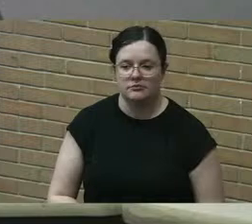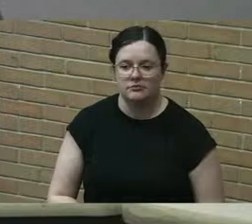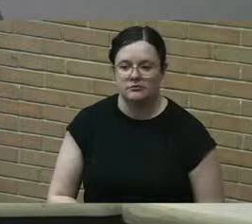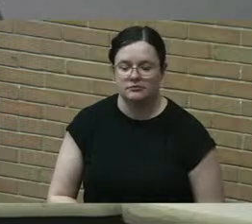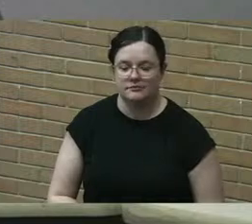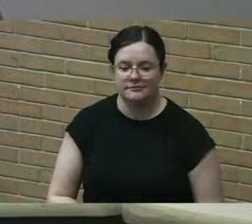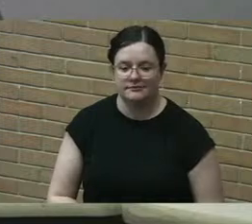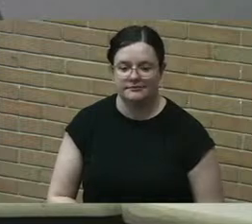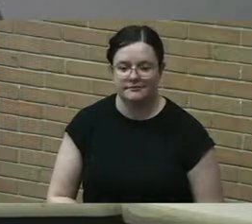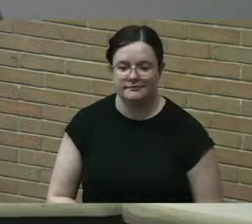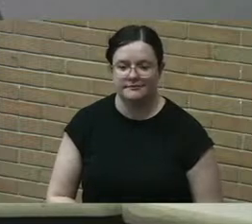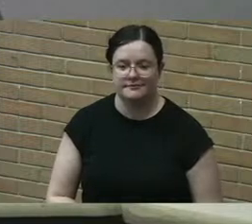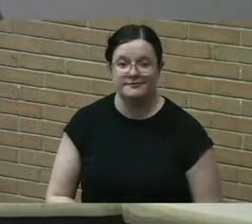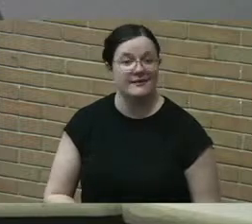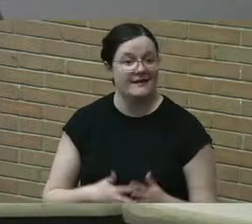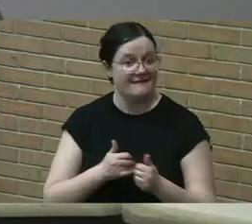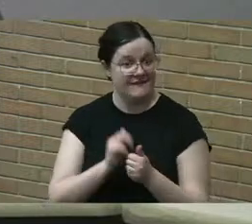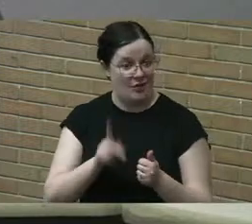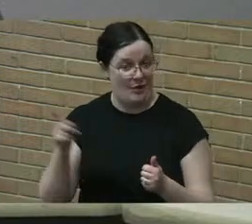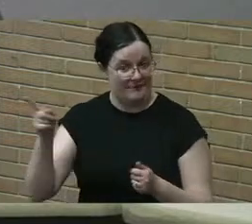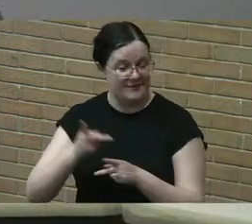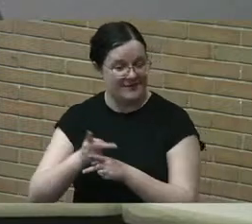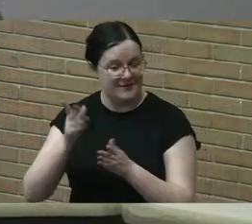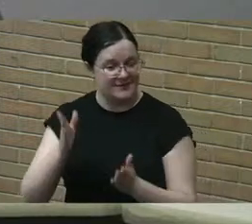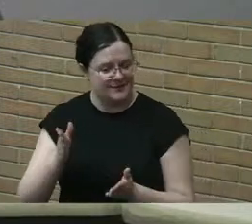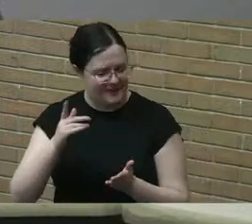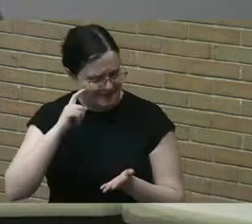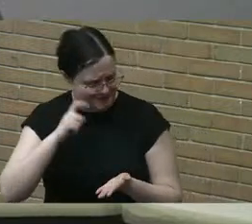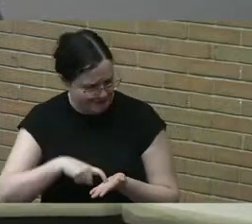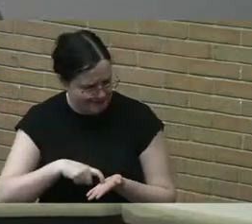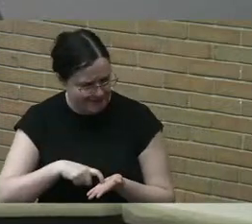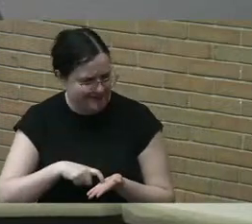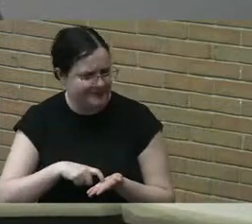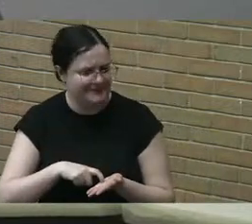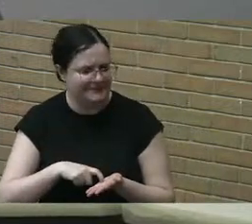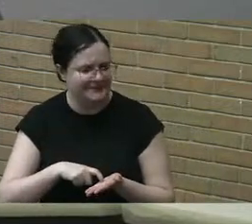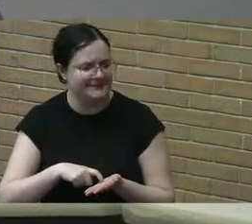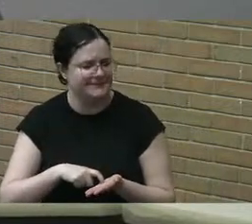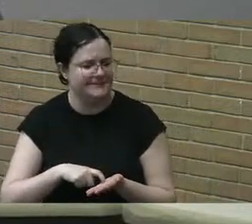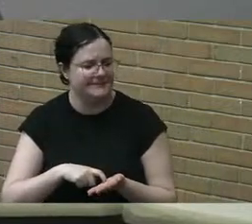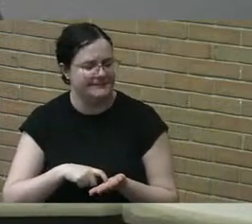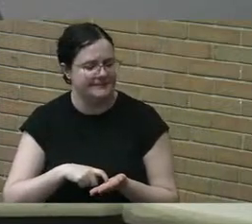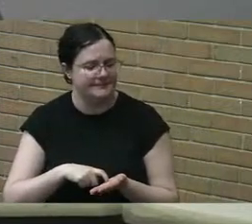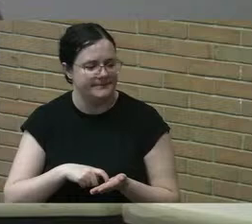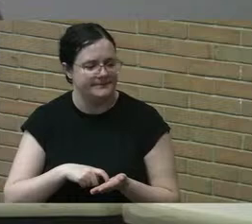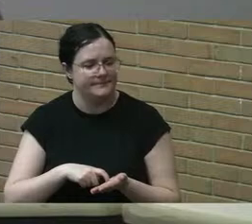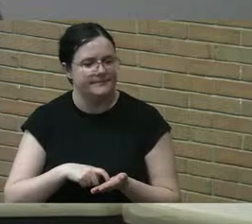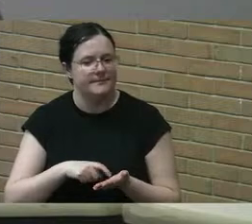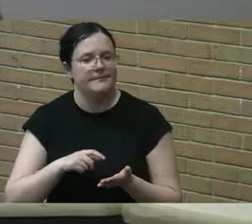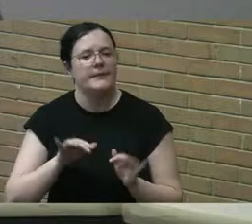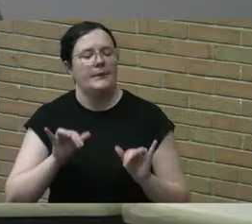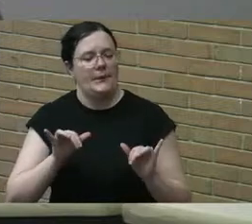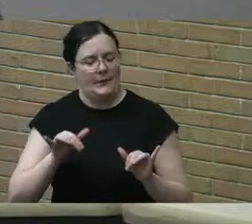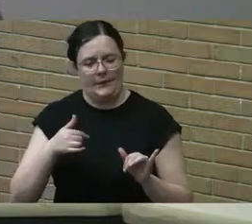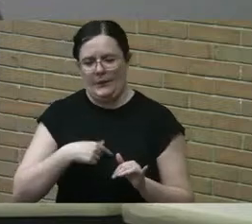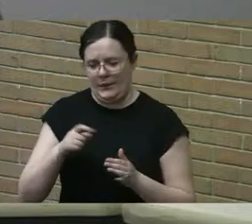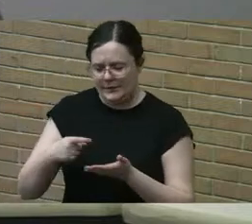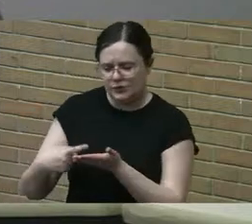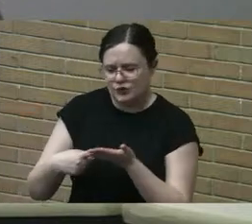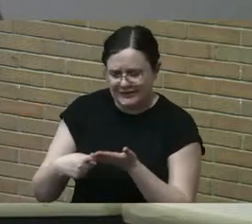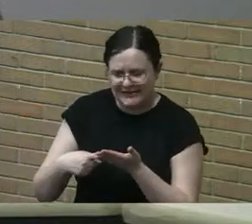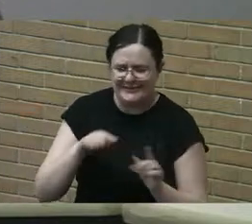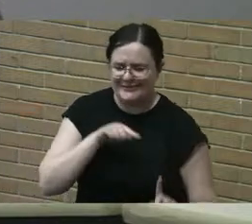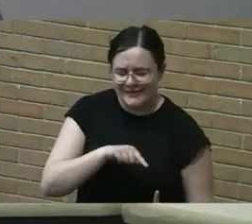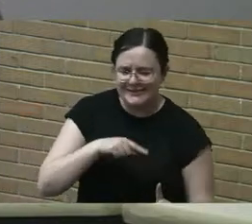In follow-up, the supervisor noted that he had a discussion about this and in general about sidewalks in Monroe